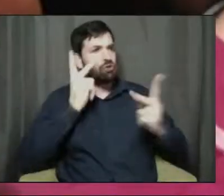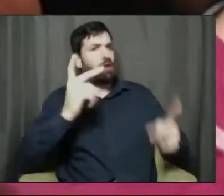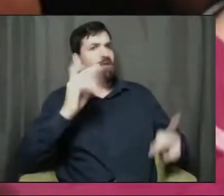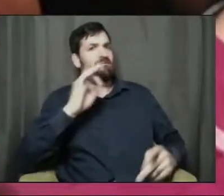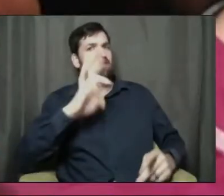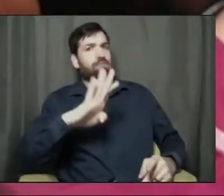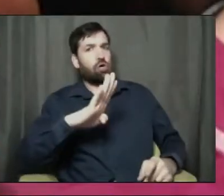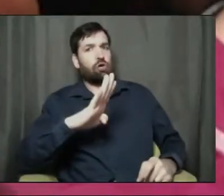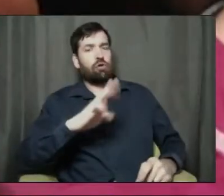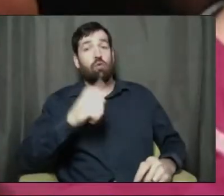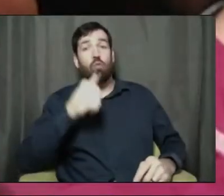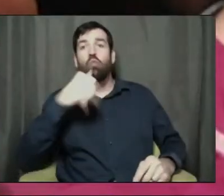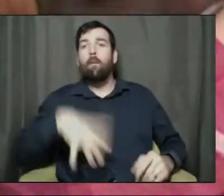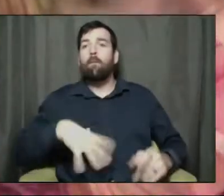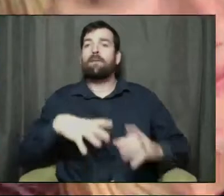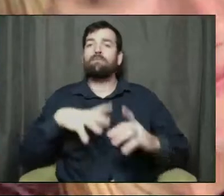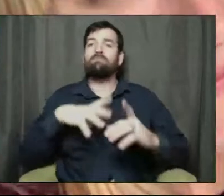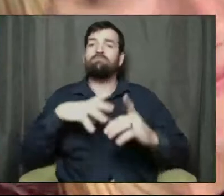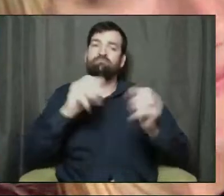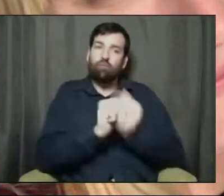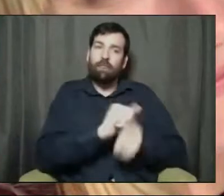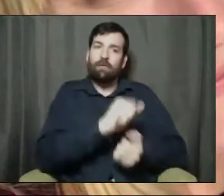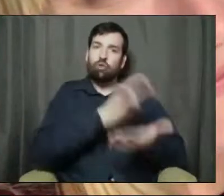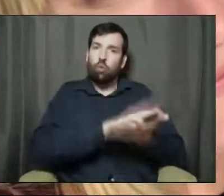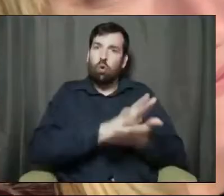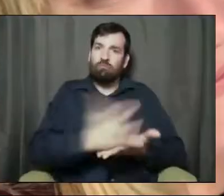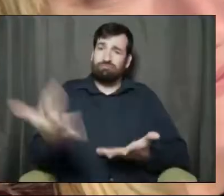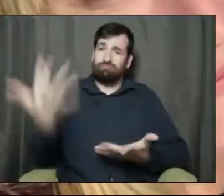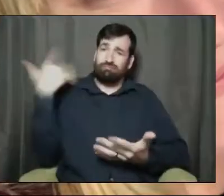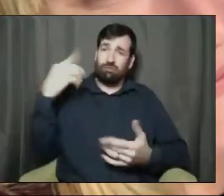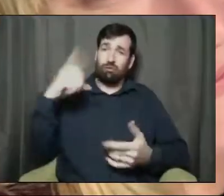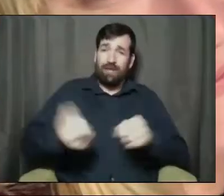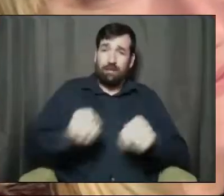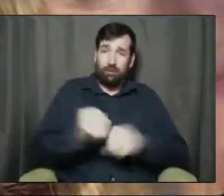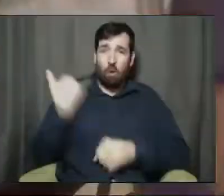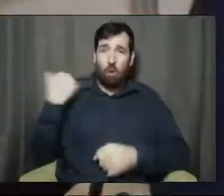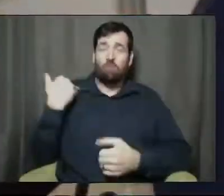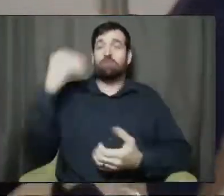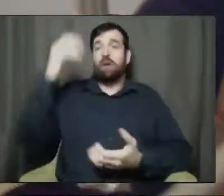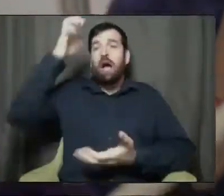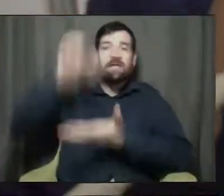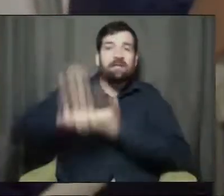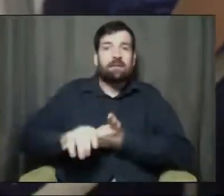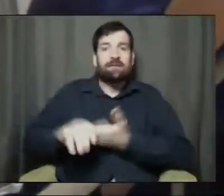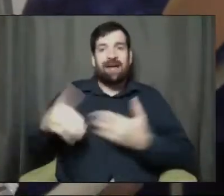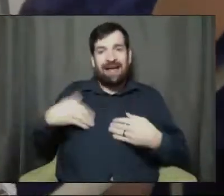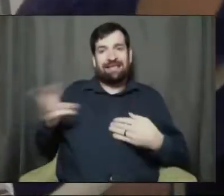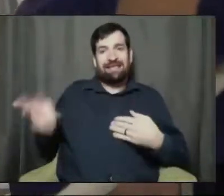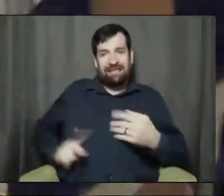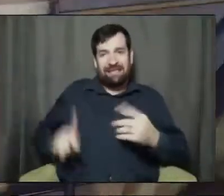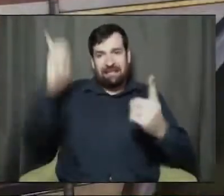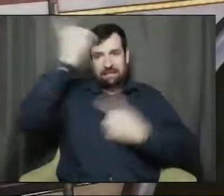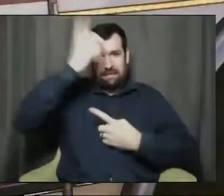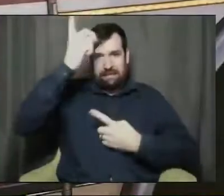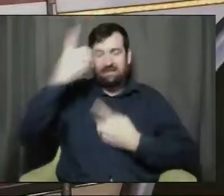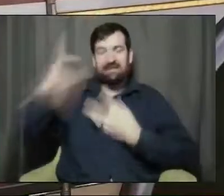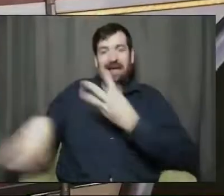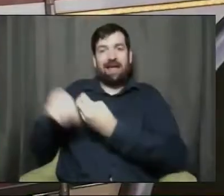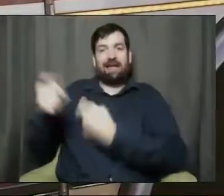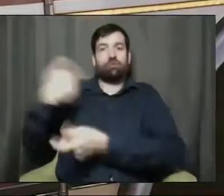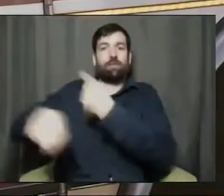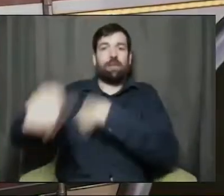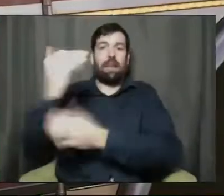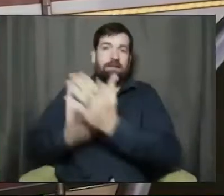gone to high school with 20 years ago, that her husband, who I didn't know, had polycystic kidney disease and was added to the transplant list. Stephanie